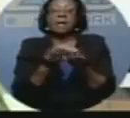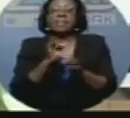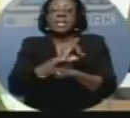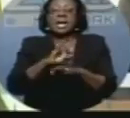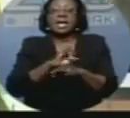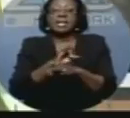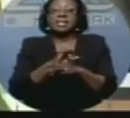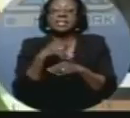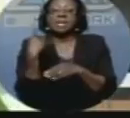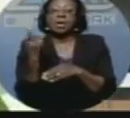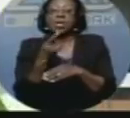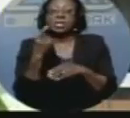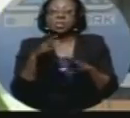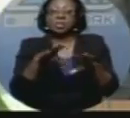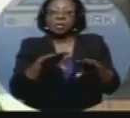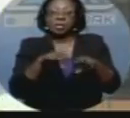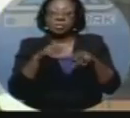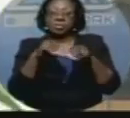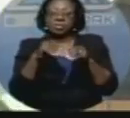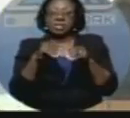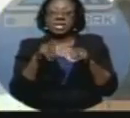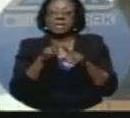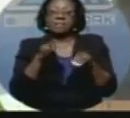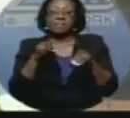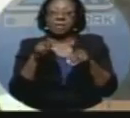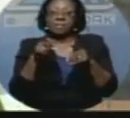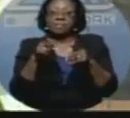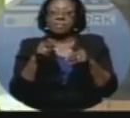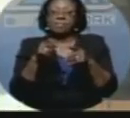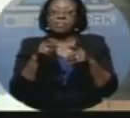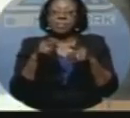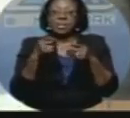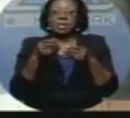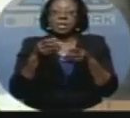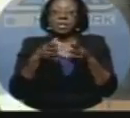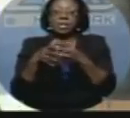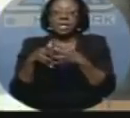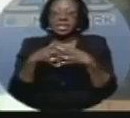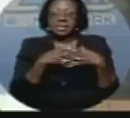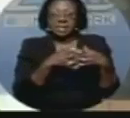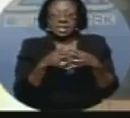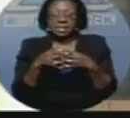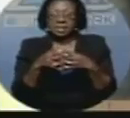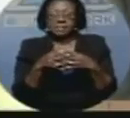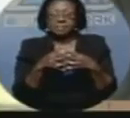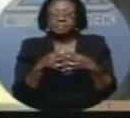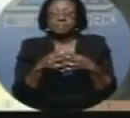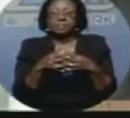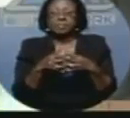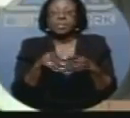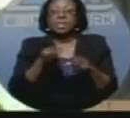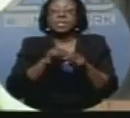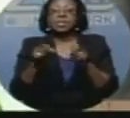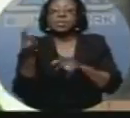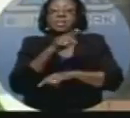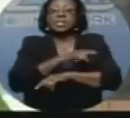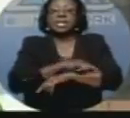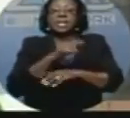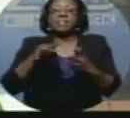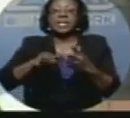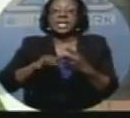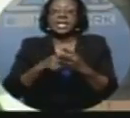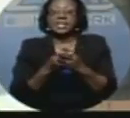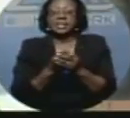also recipients of the generosity of winter residents from the United States. So today